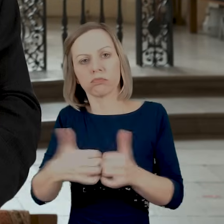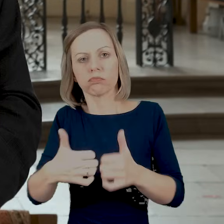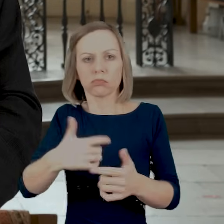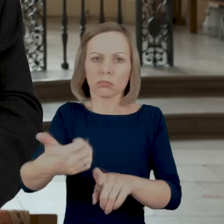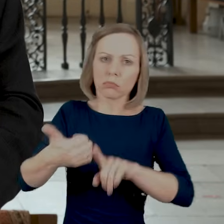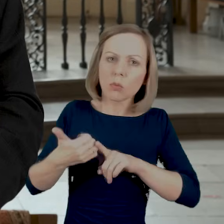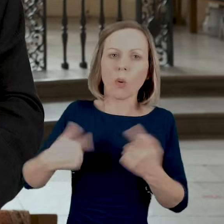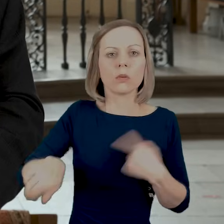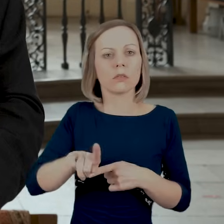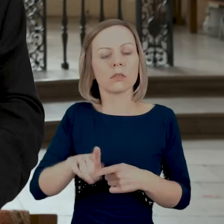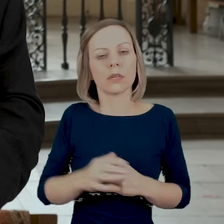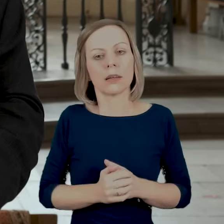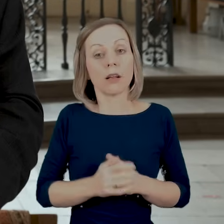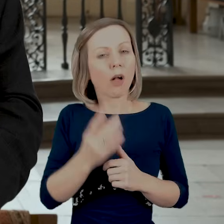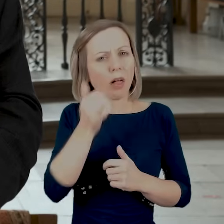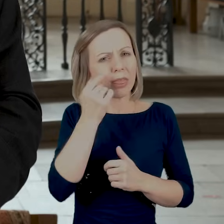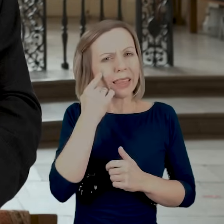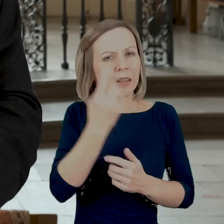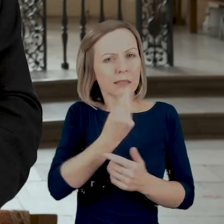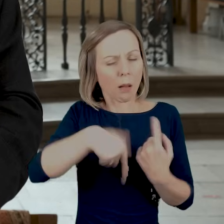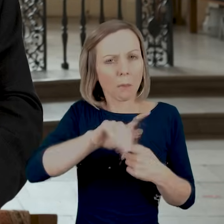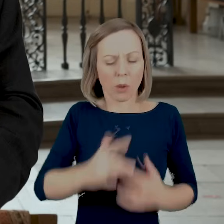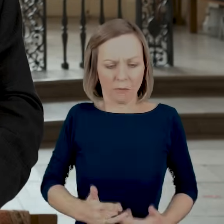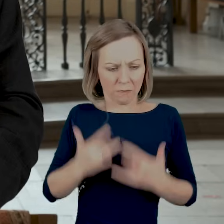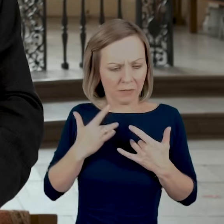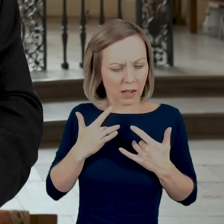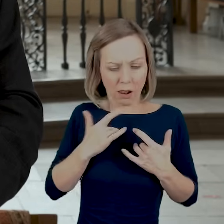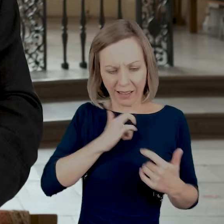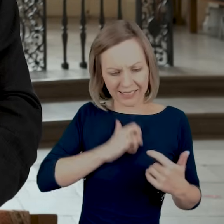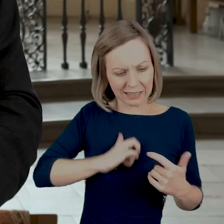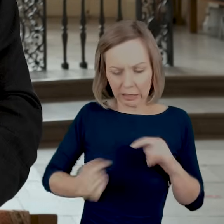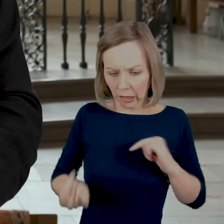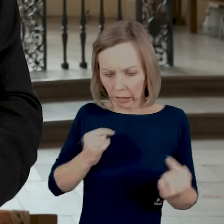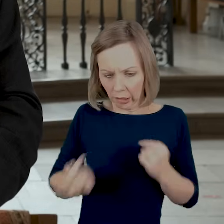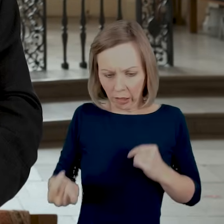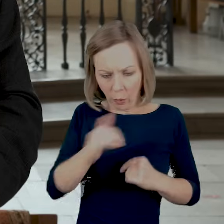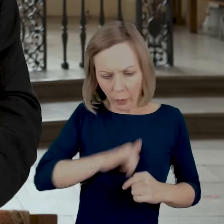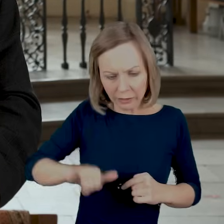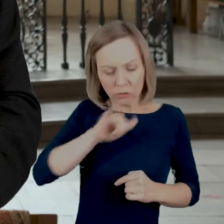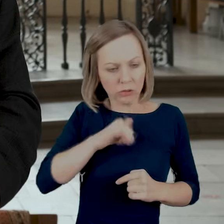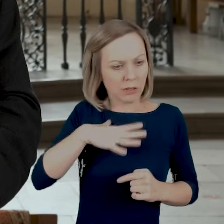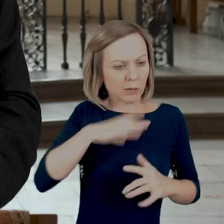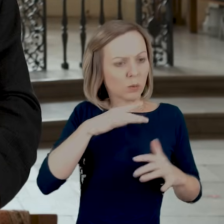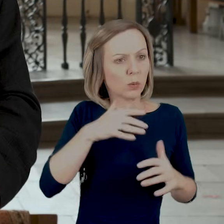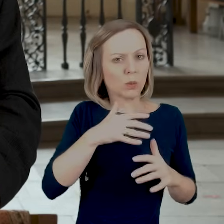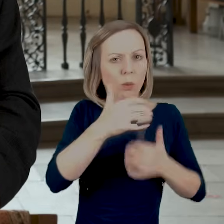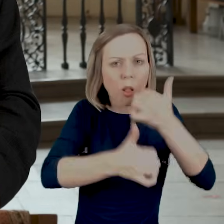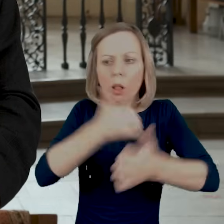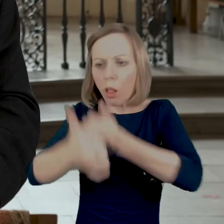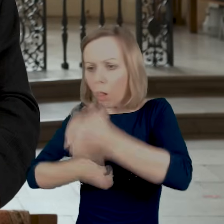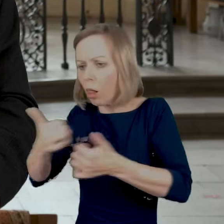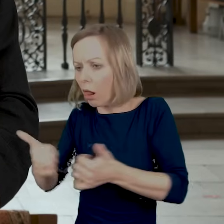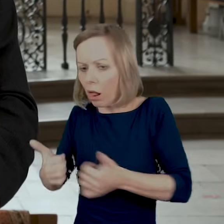not recognize or affirm the self that sang. I suspect all of us have sometimes felt overwhelmed by the cacophony